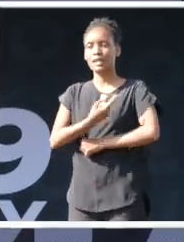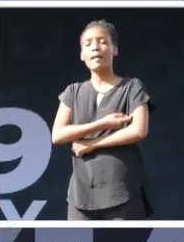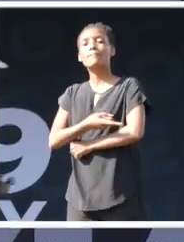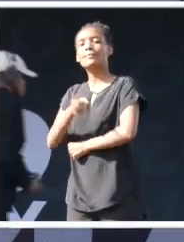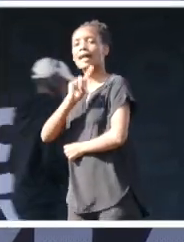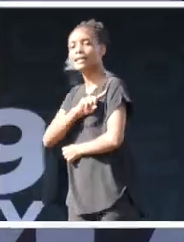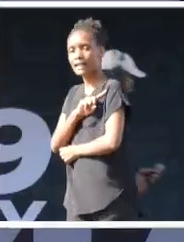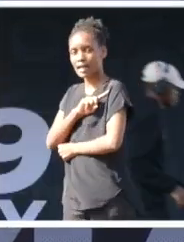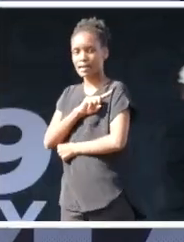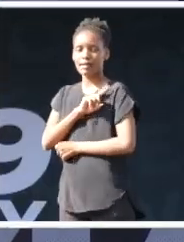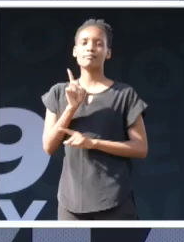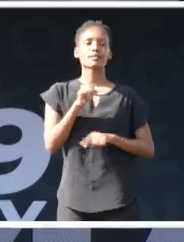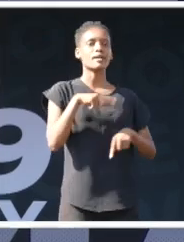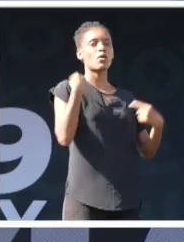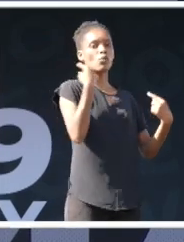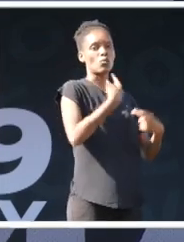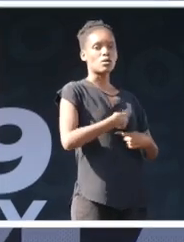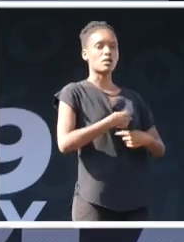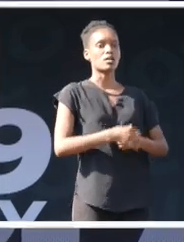Mata!